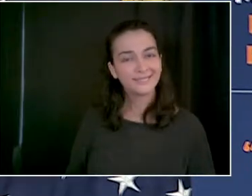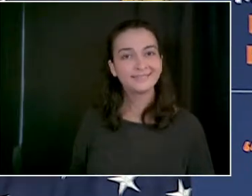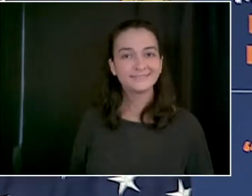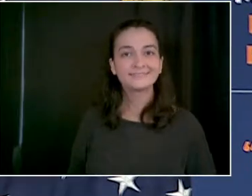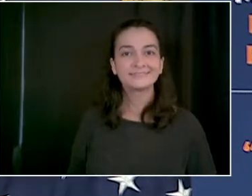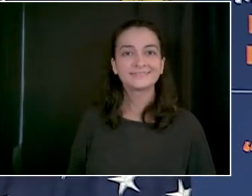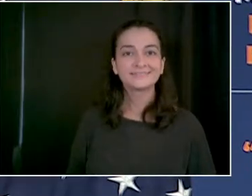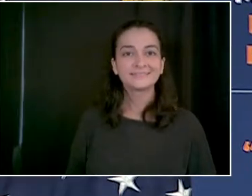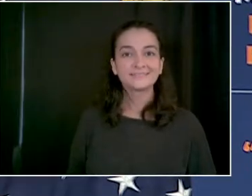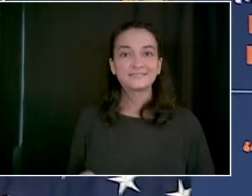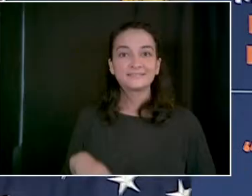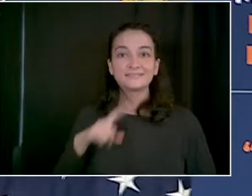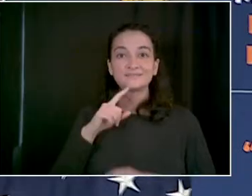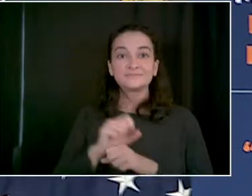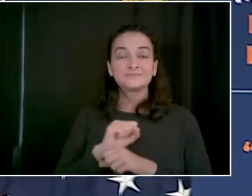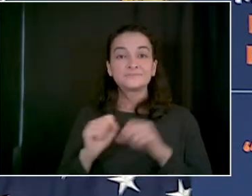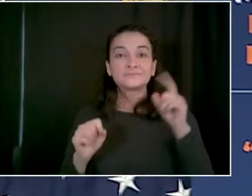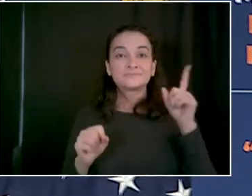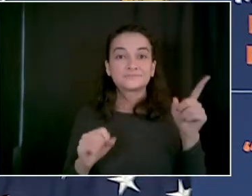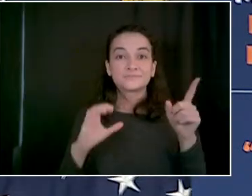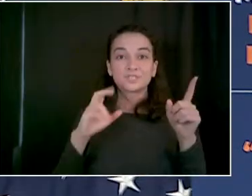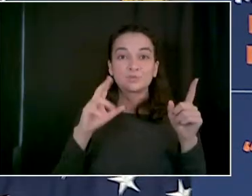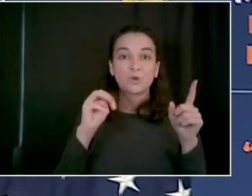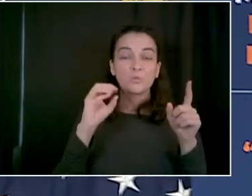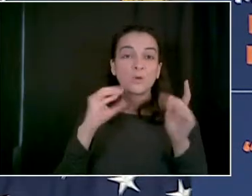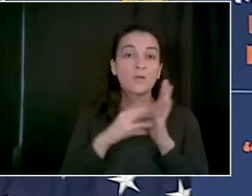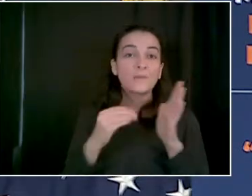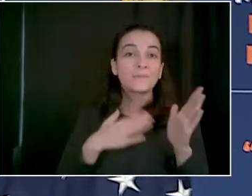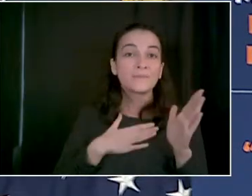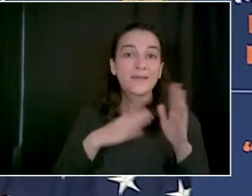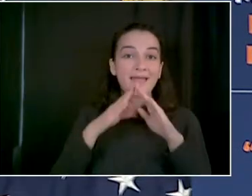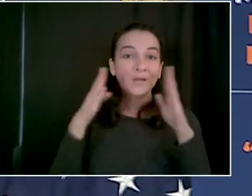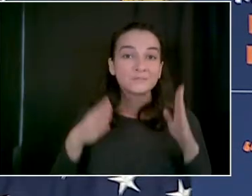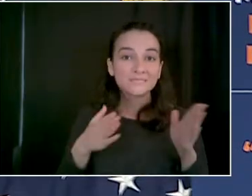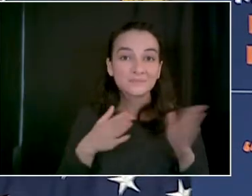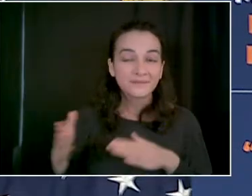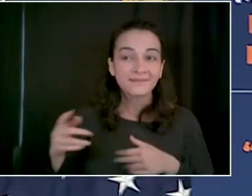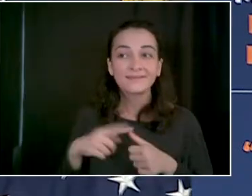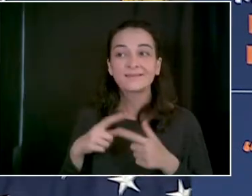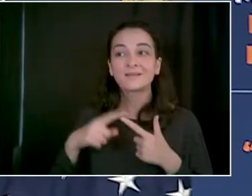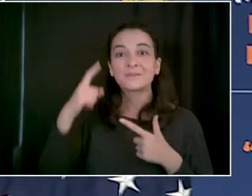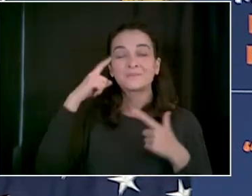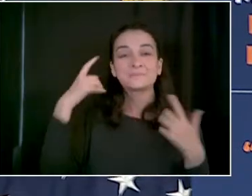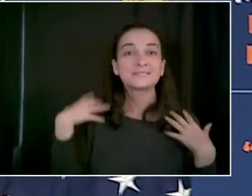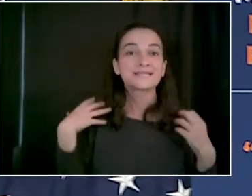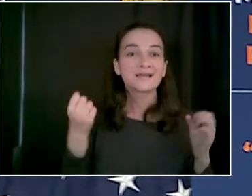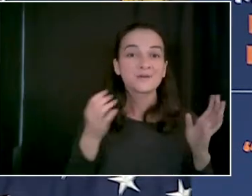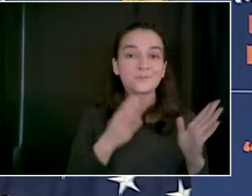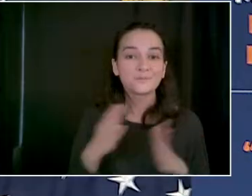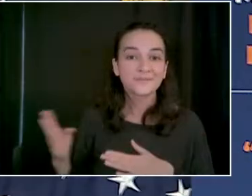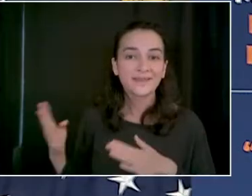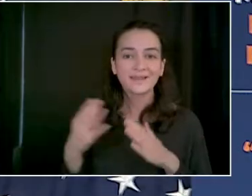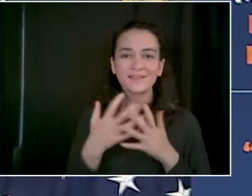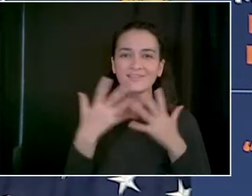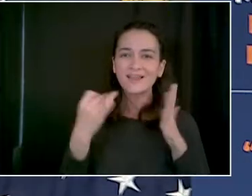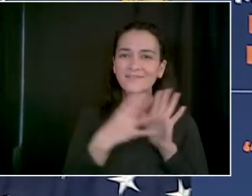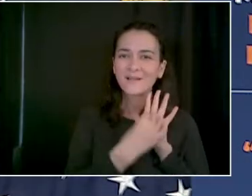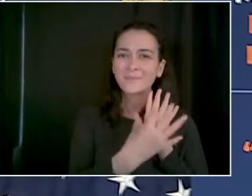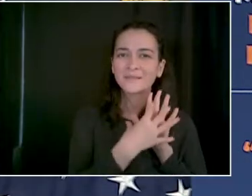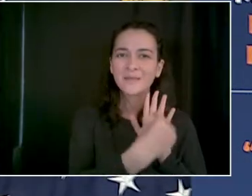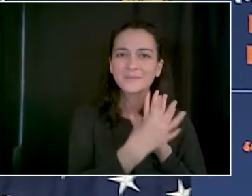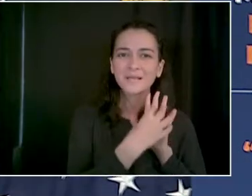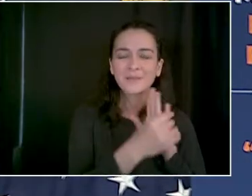follows my mental health plans. He follows, you know, I mean, it just seems like he's just going through the motion. Is it